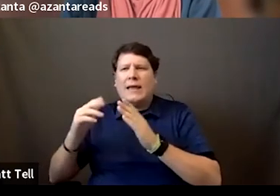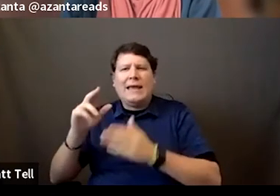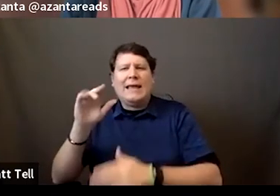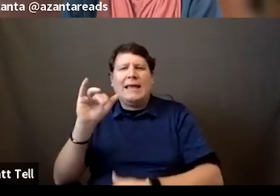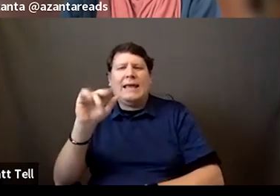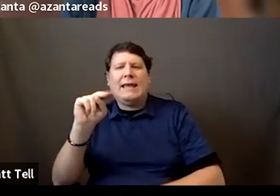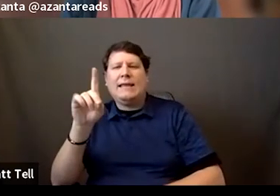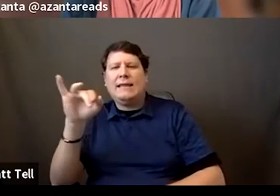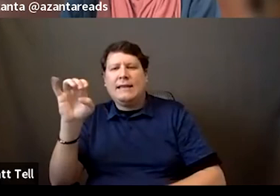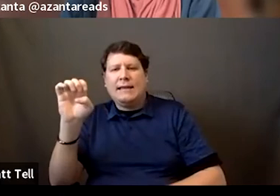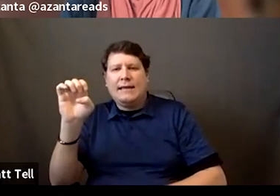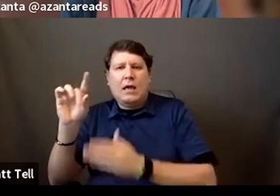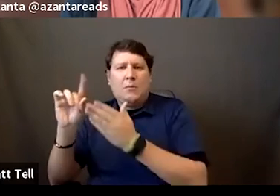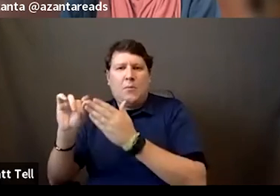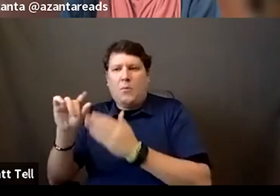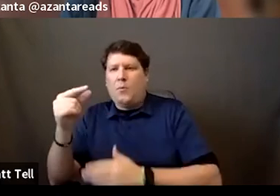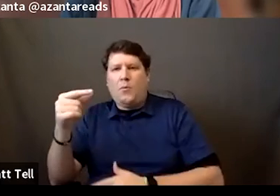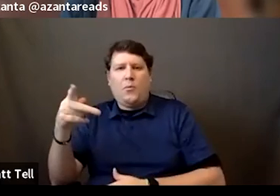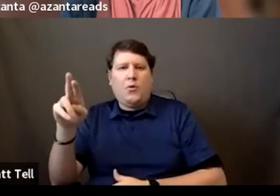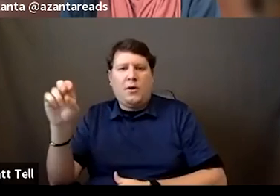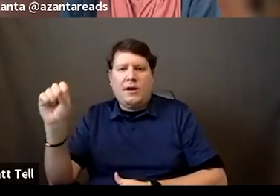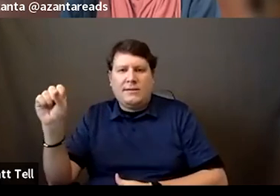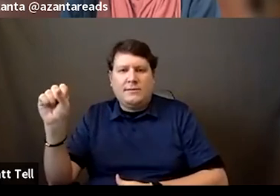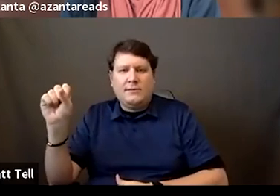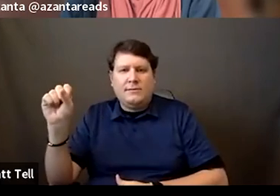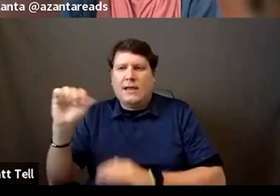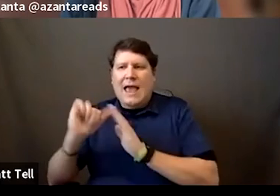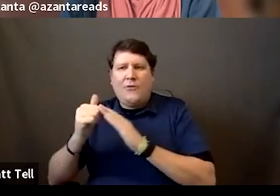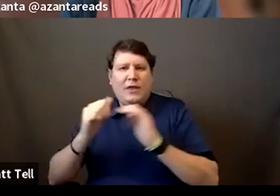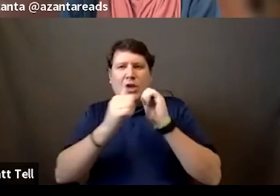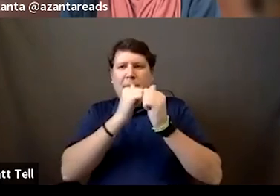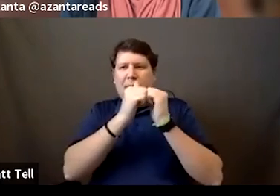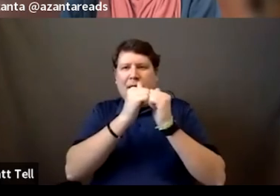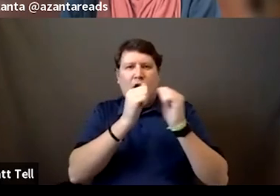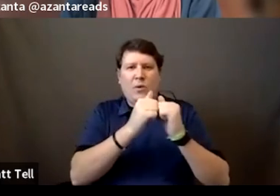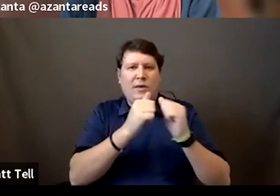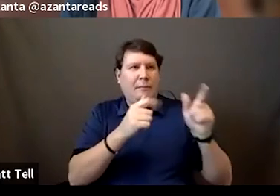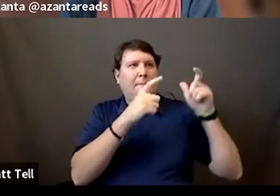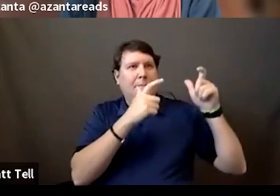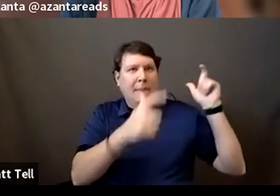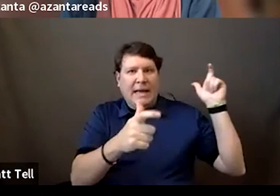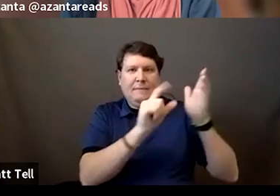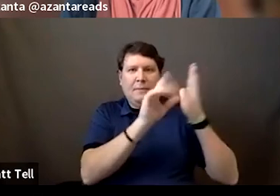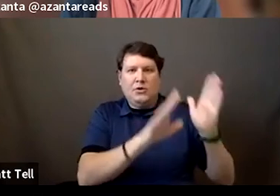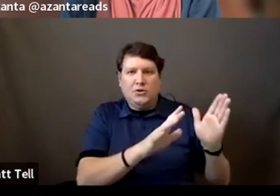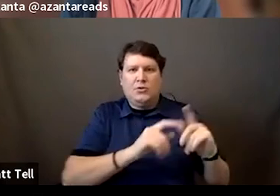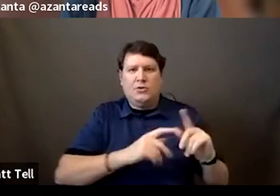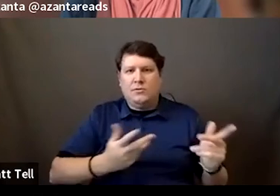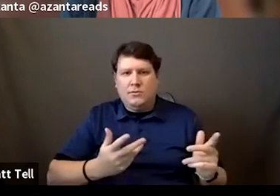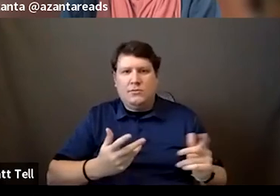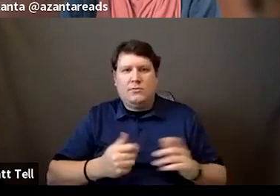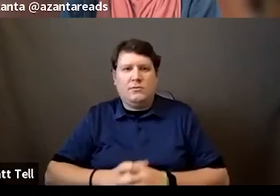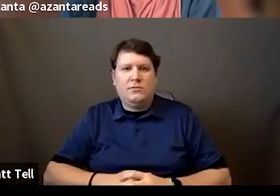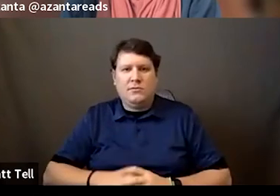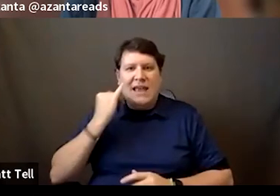utilize? I mean, anyone can jump in on this, but it seems that you guys have a love for certain genre and books, and it wouldn't really matter